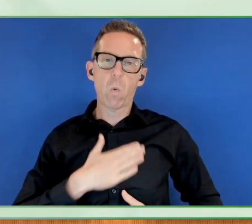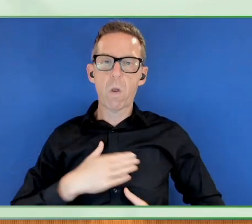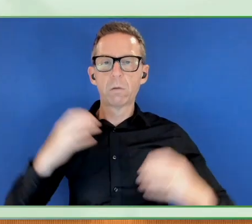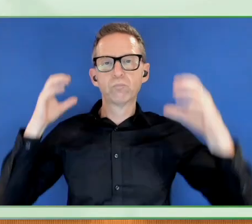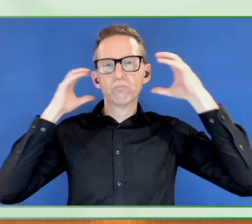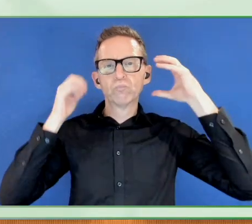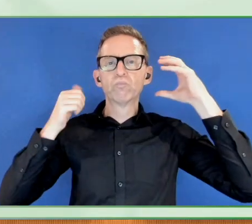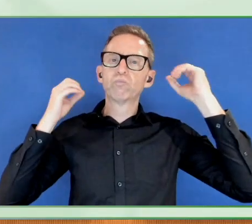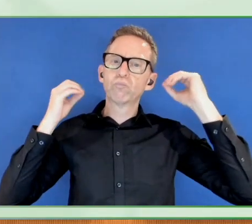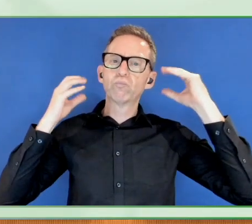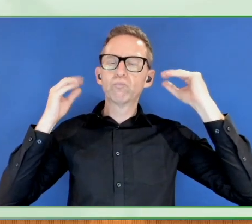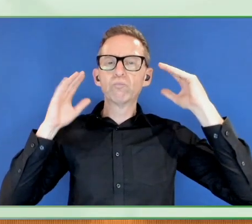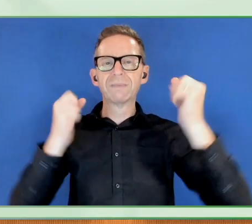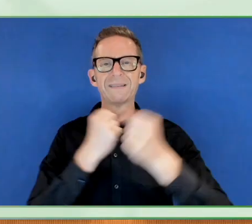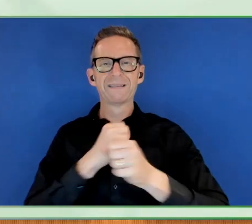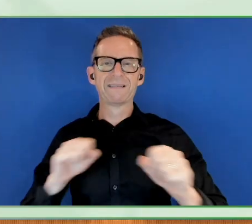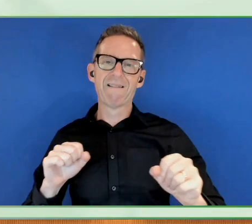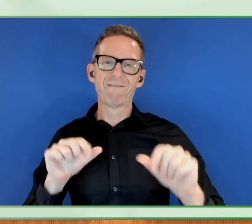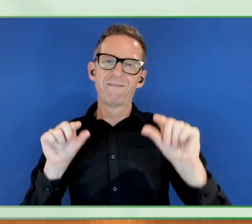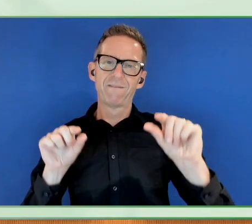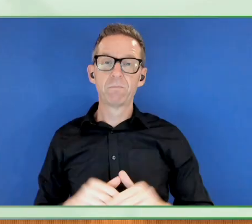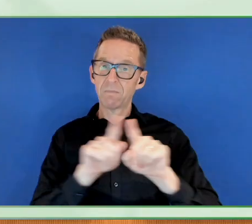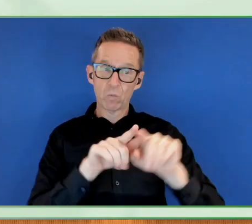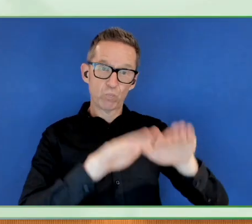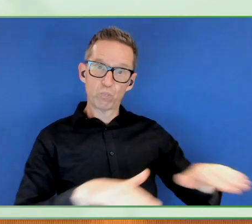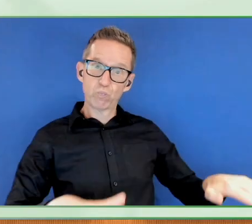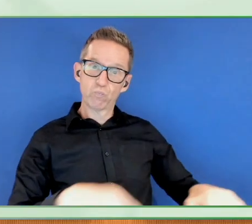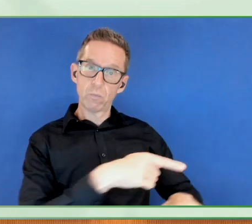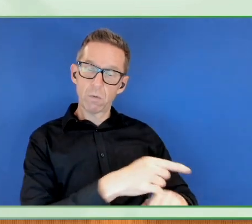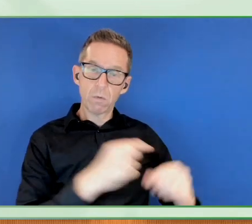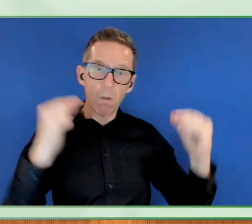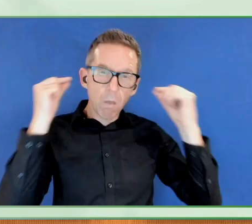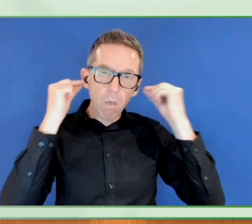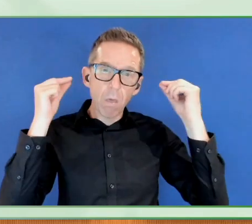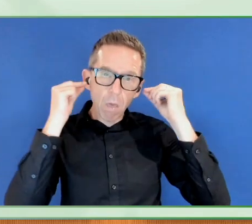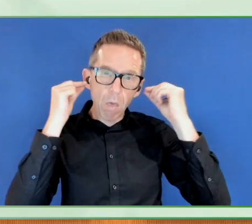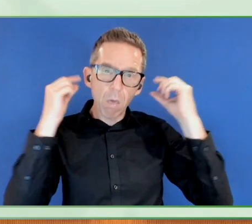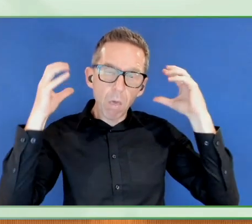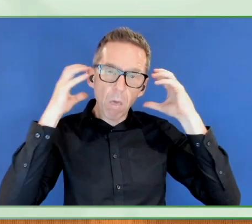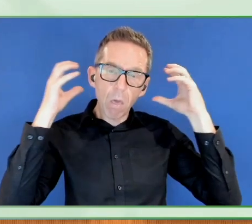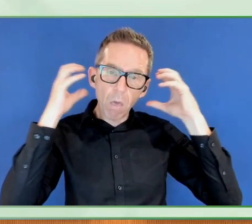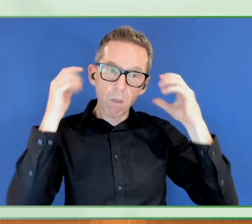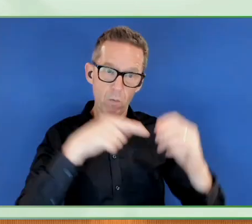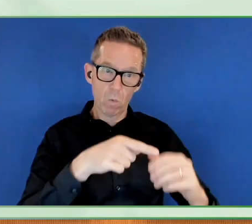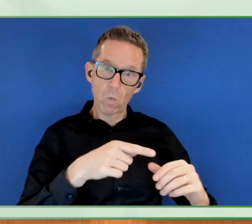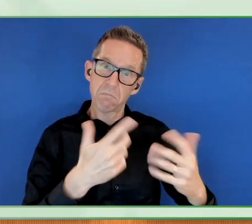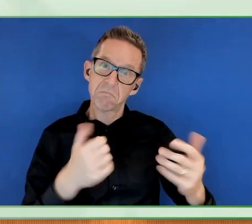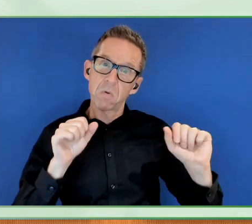And especially like children, they're also prone to losing hearing when they are exposed